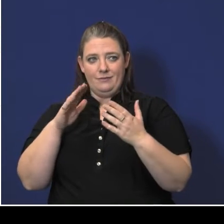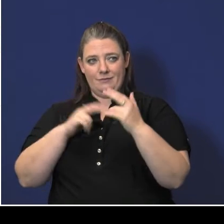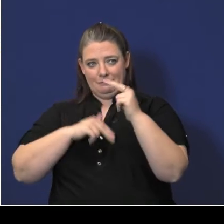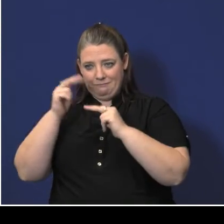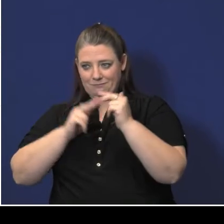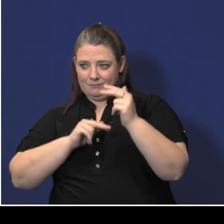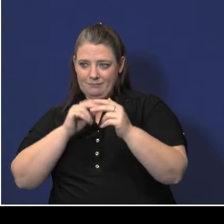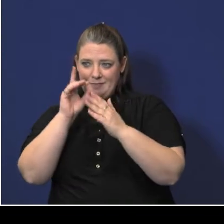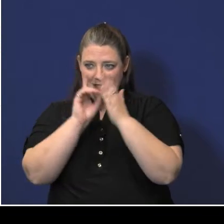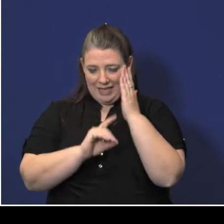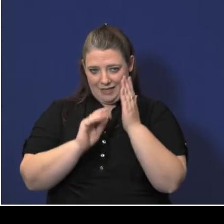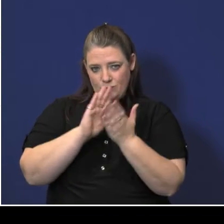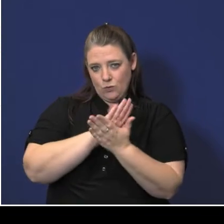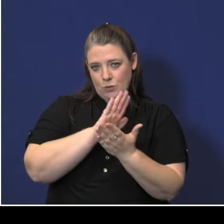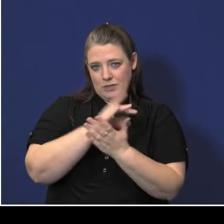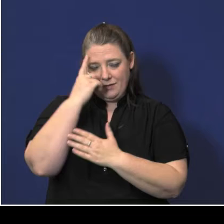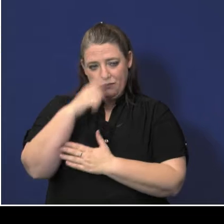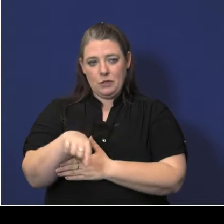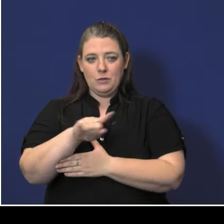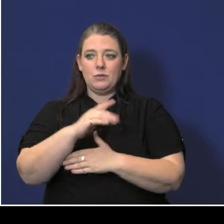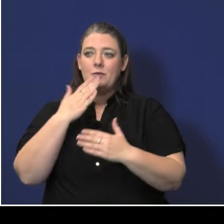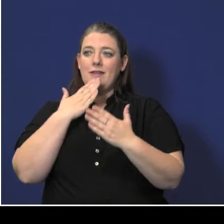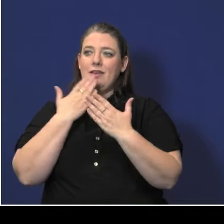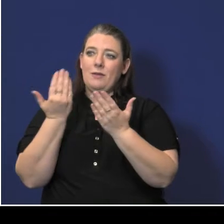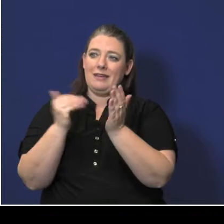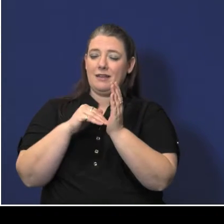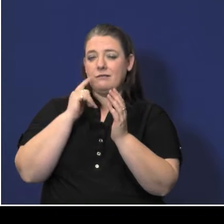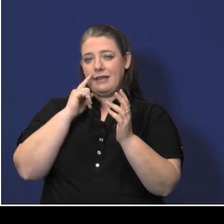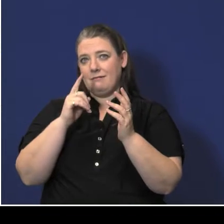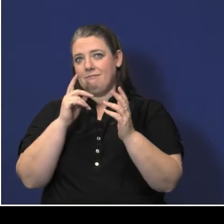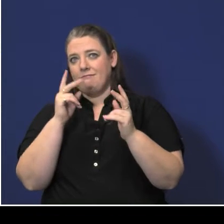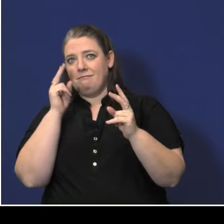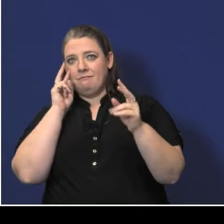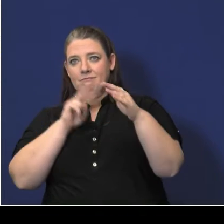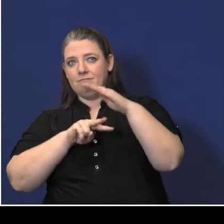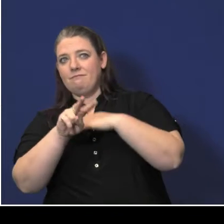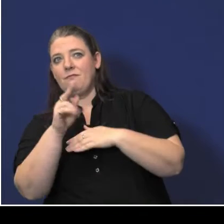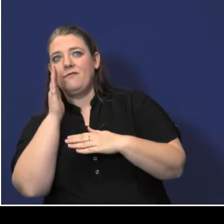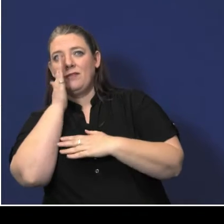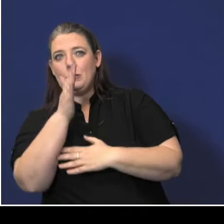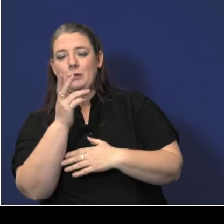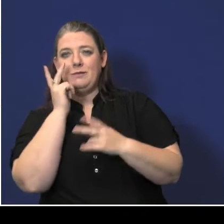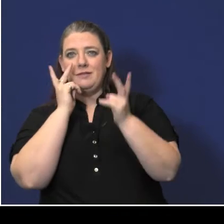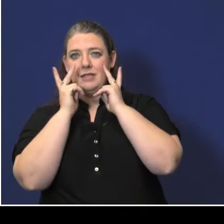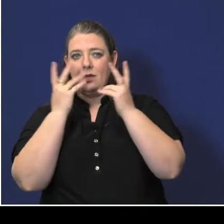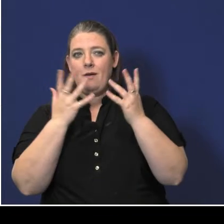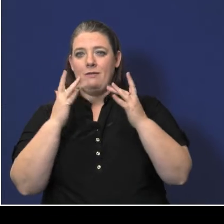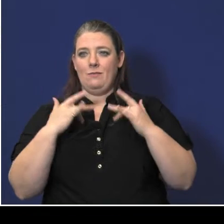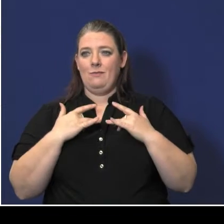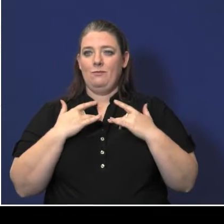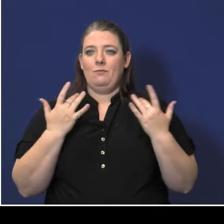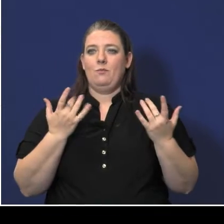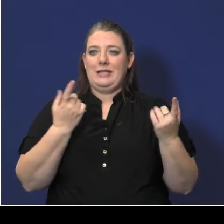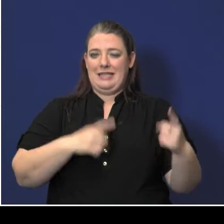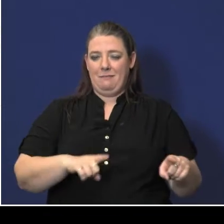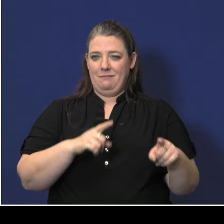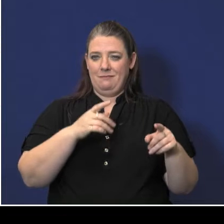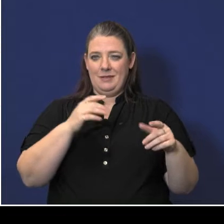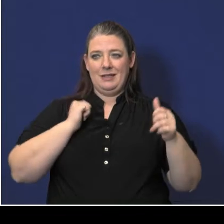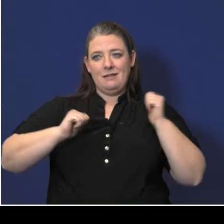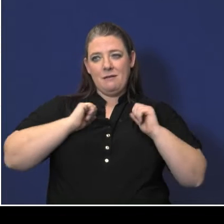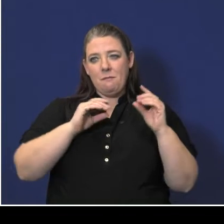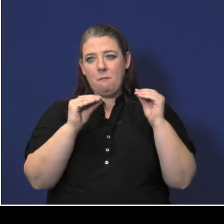thing, thinking of next gen, thinking of what is in the future, right? So what we saw in the future is this type of performances are becoming a little more digital.